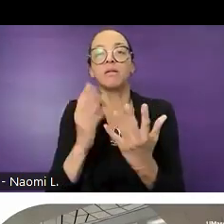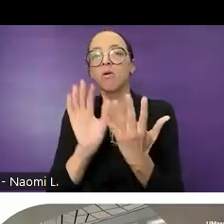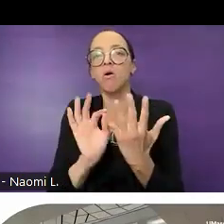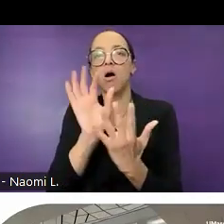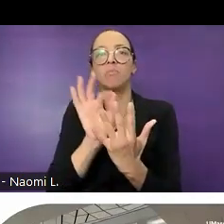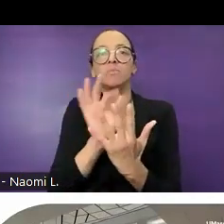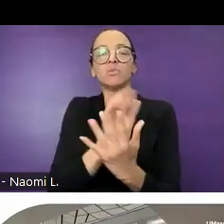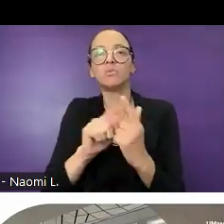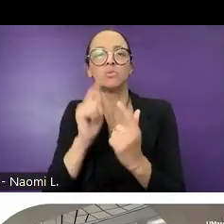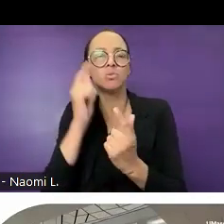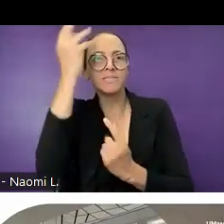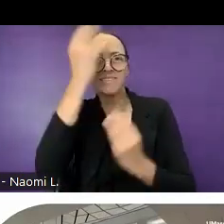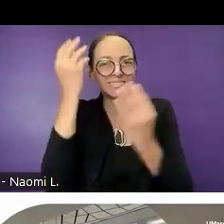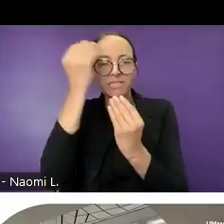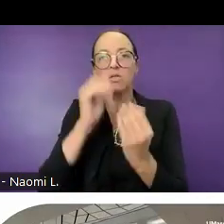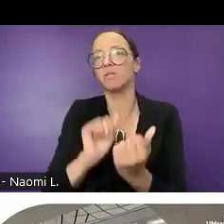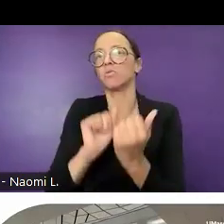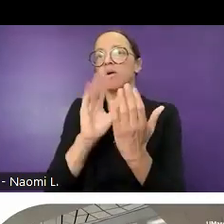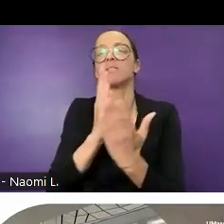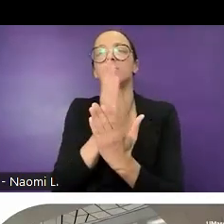addressing some of the needs of this population.